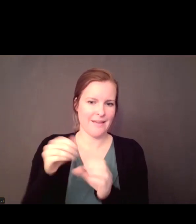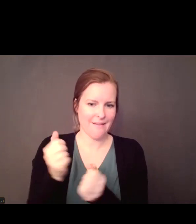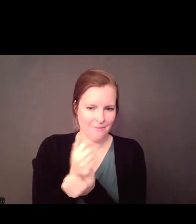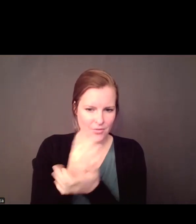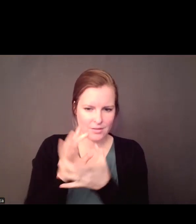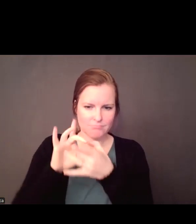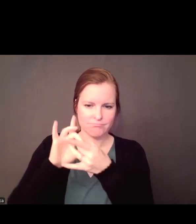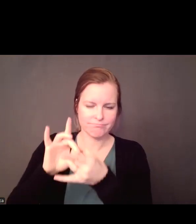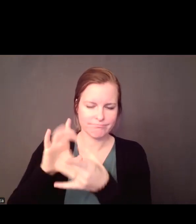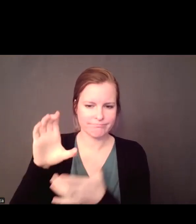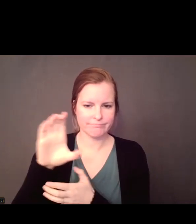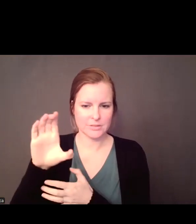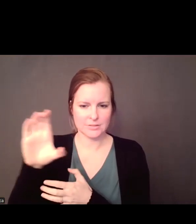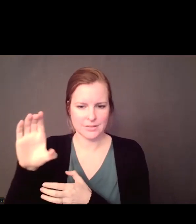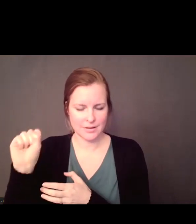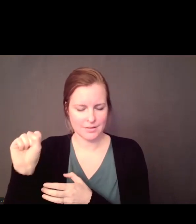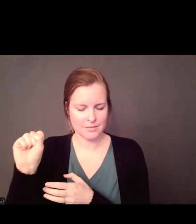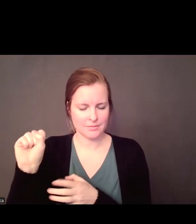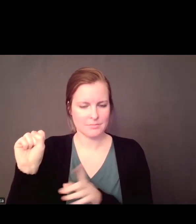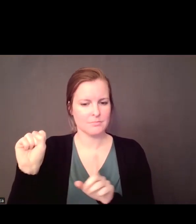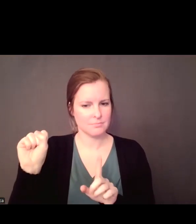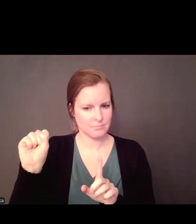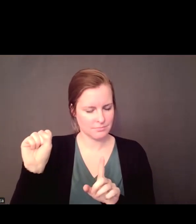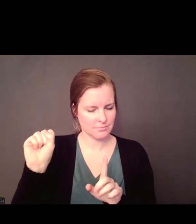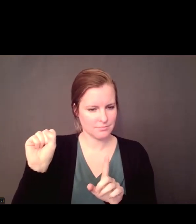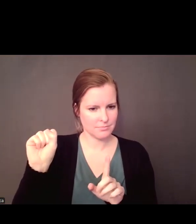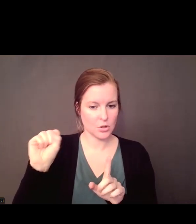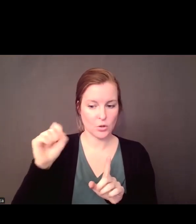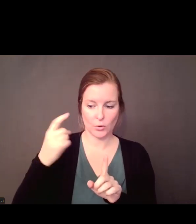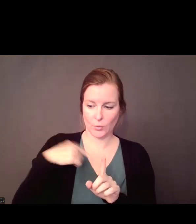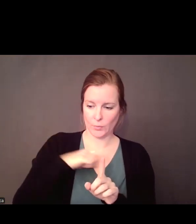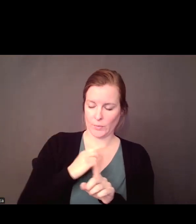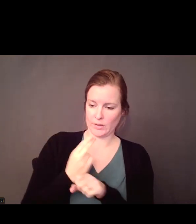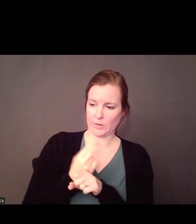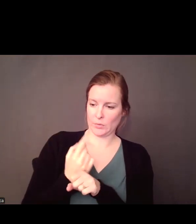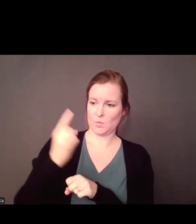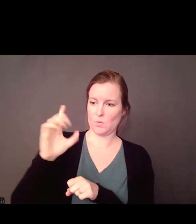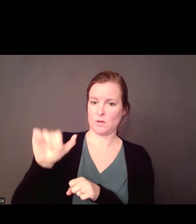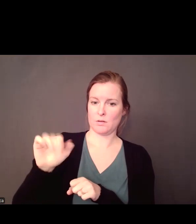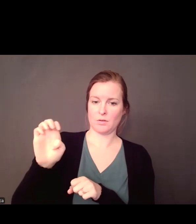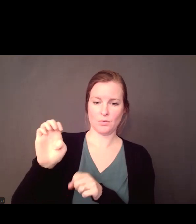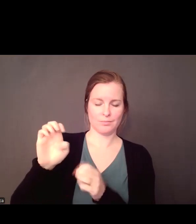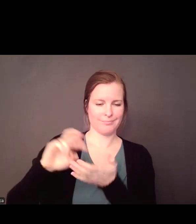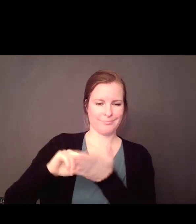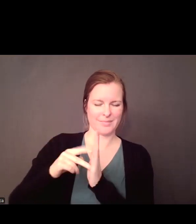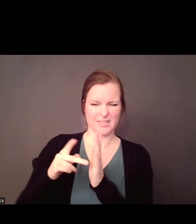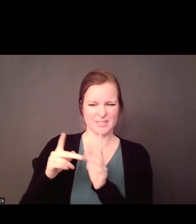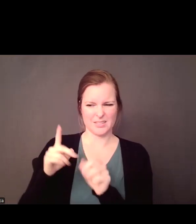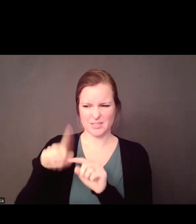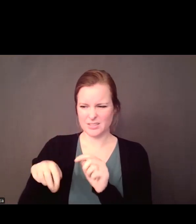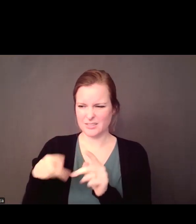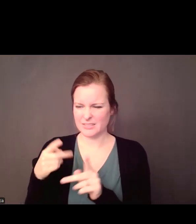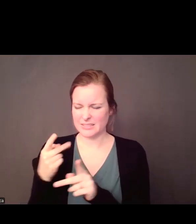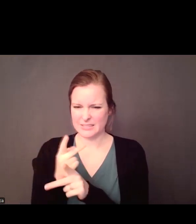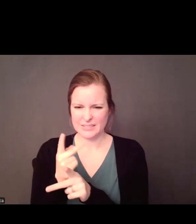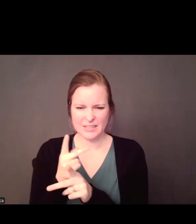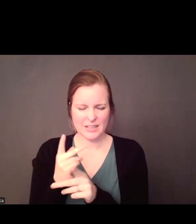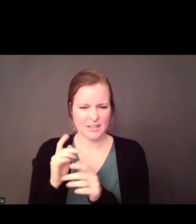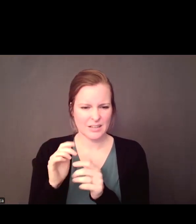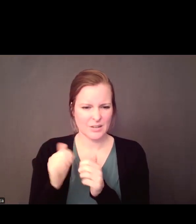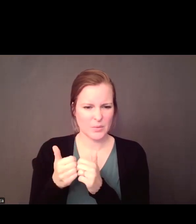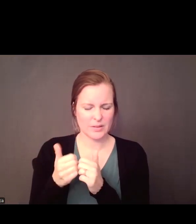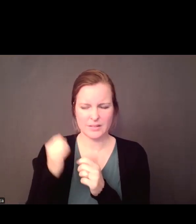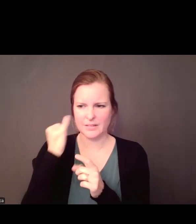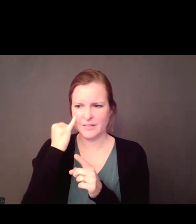right? And because we used that one code for everything, it was difficult to really determine where